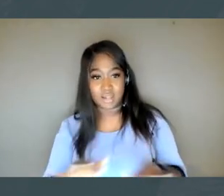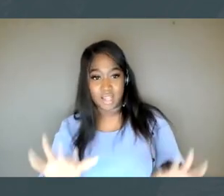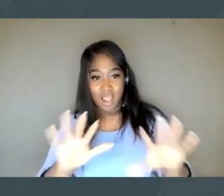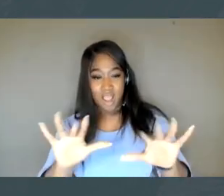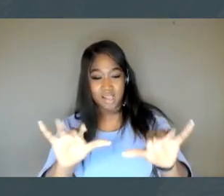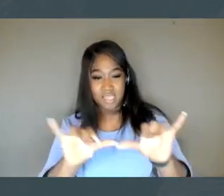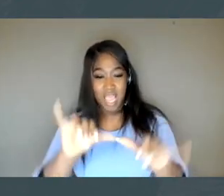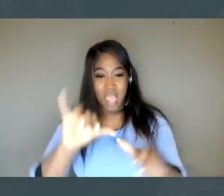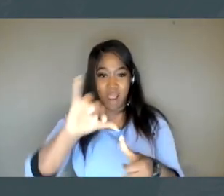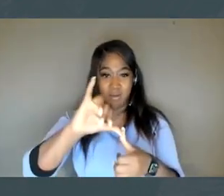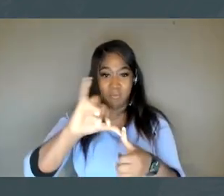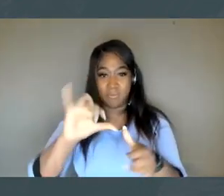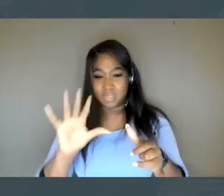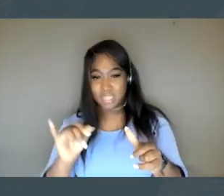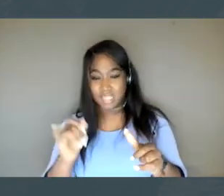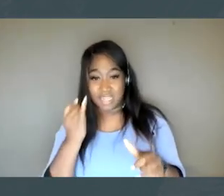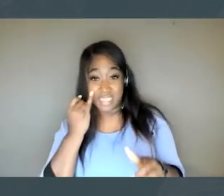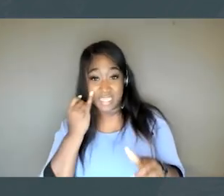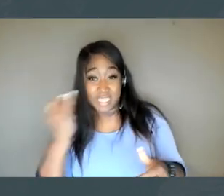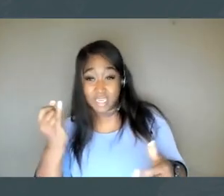Is it an invention?